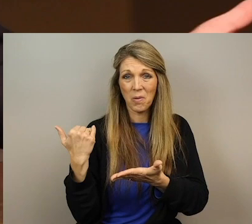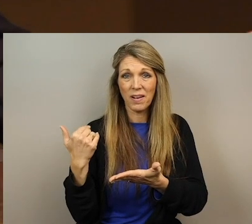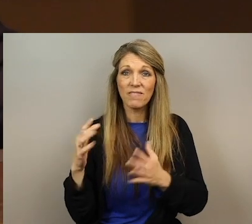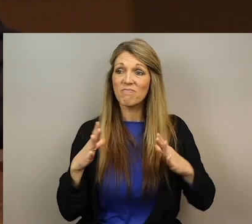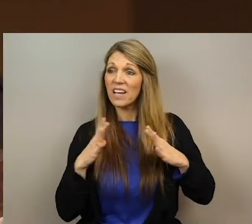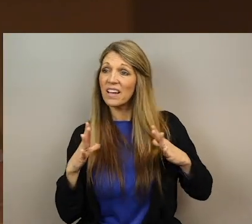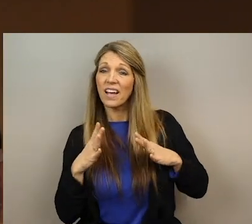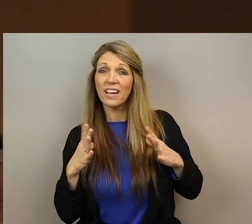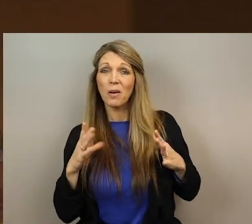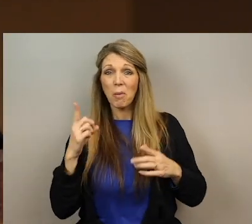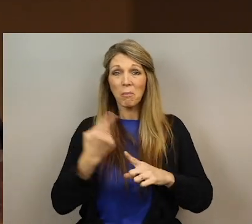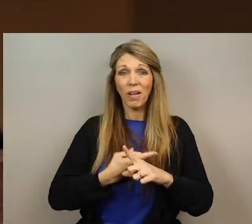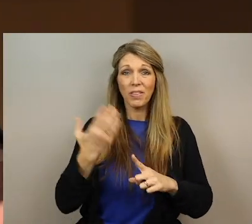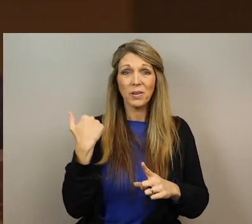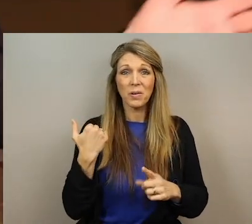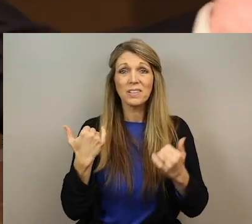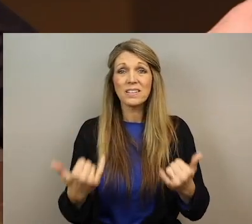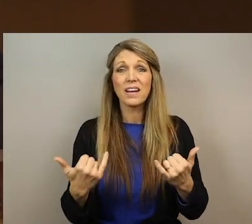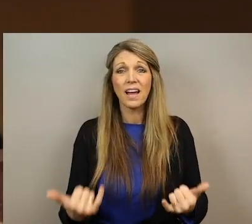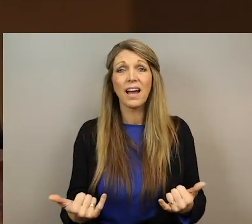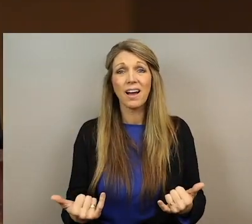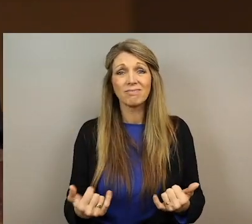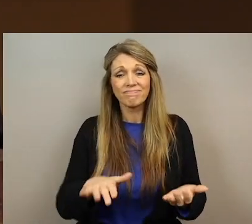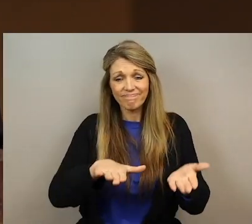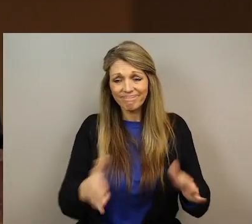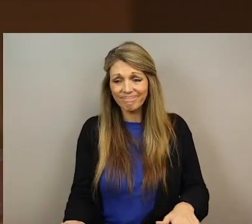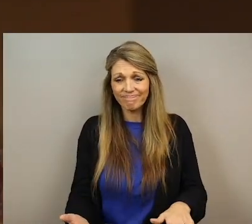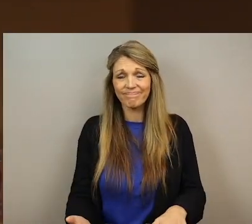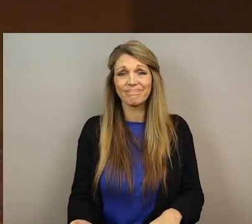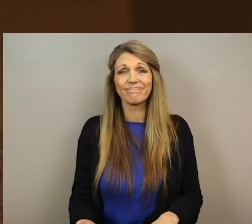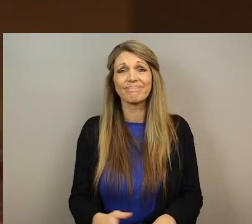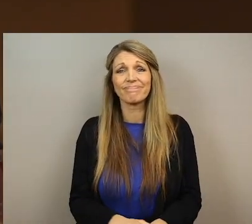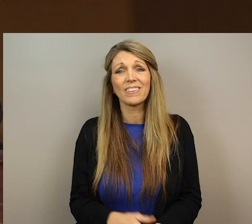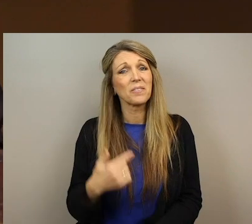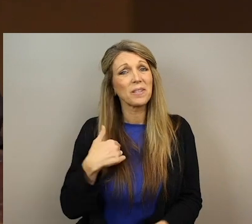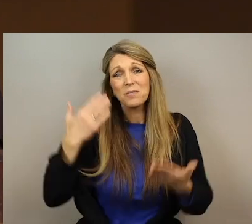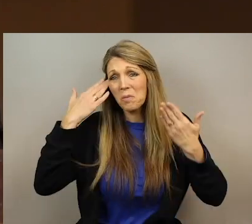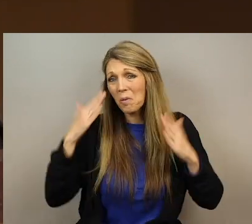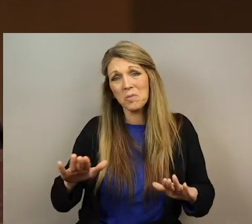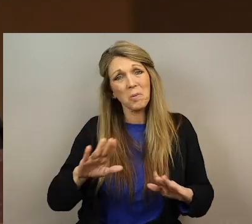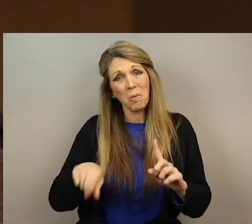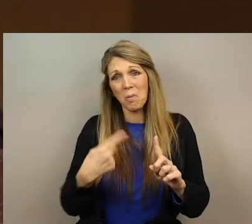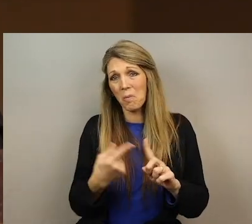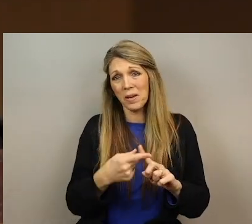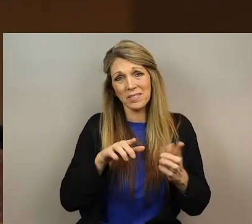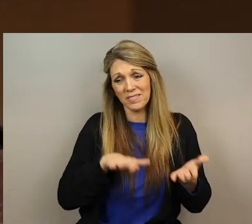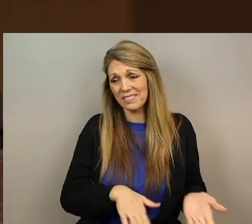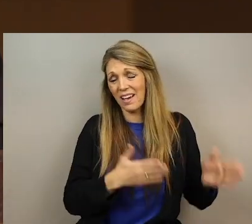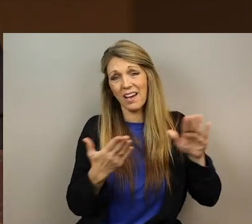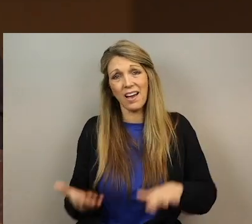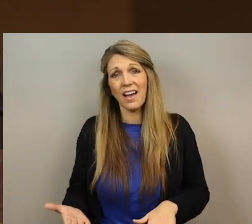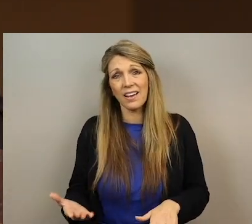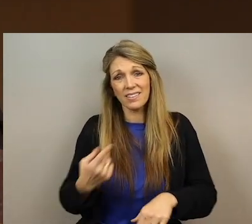were on vacation a month ago, and now they're in eternity. None of us know the day. None of us know when our time